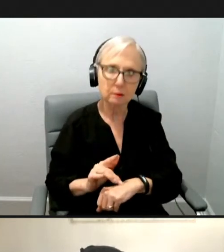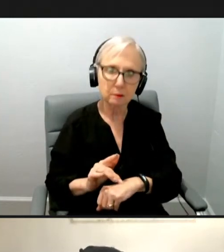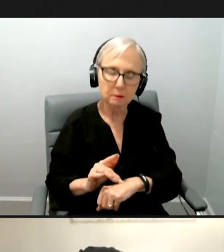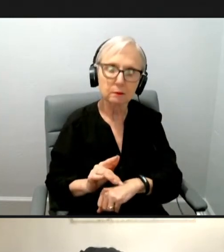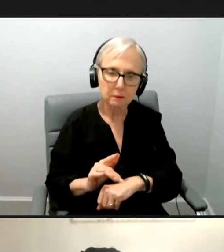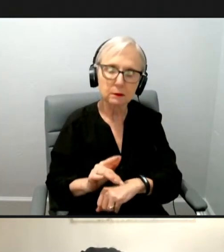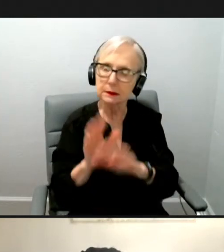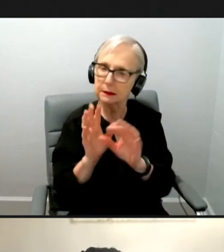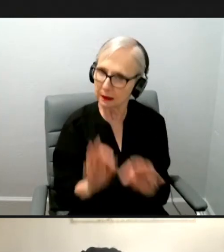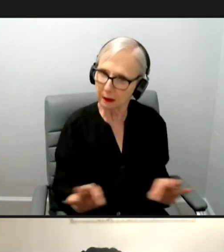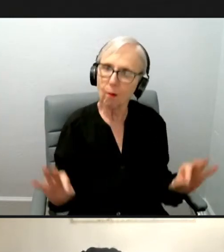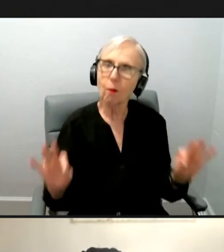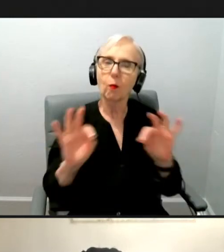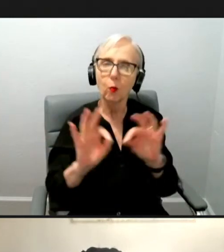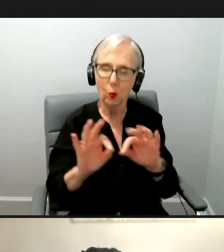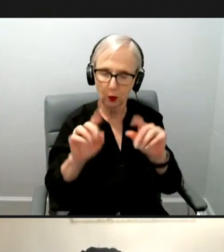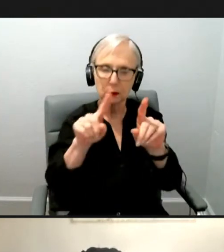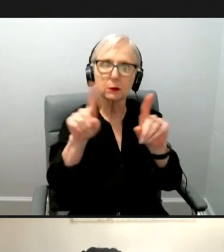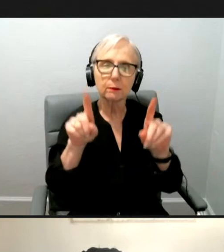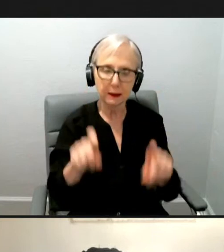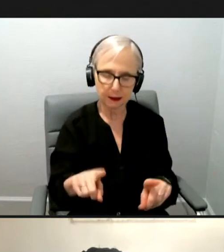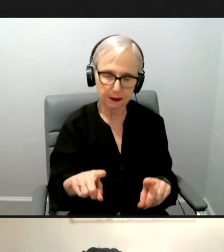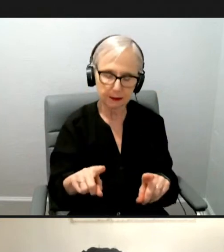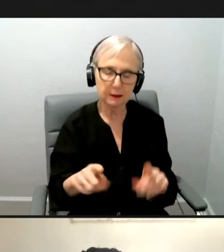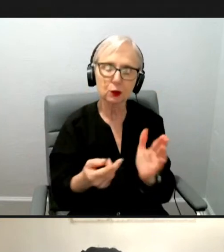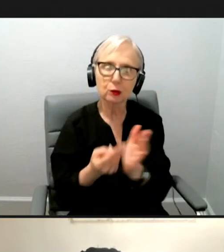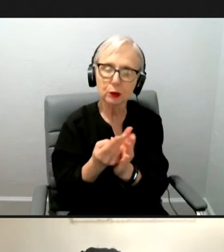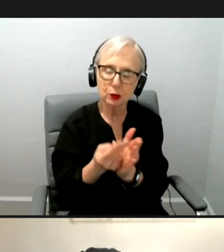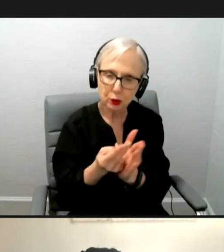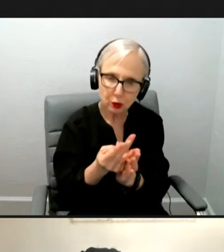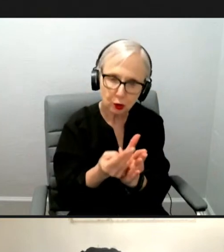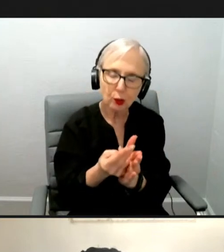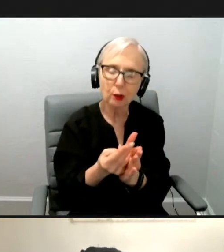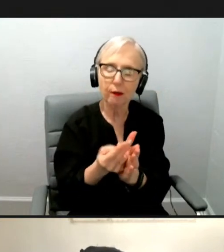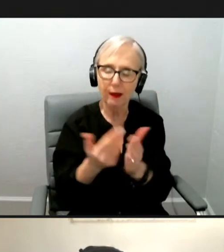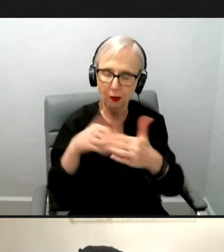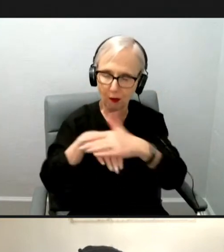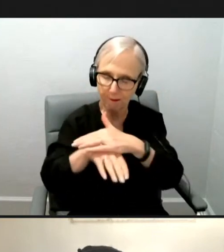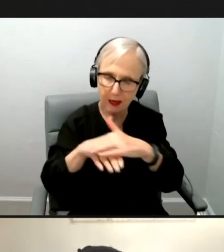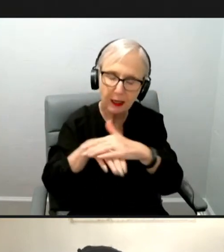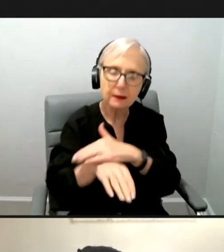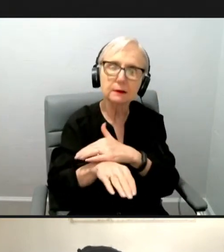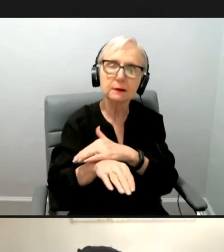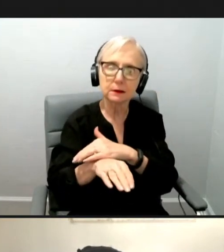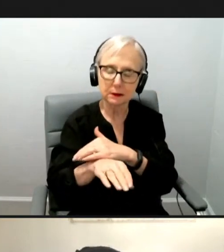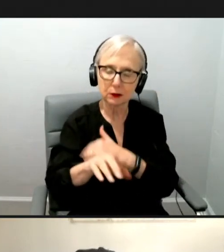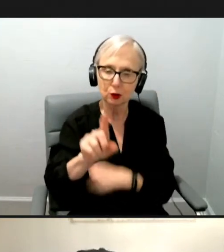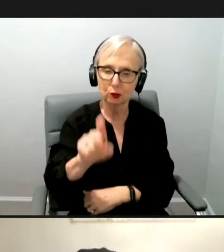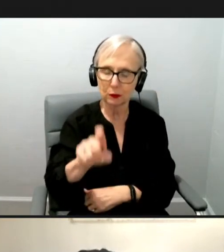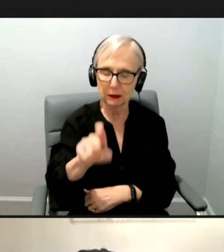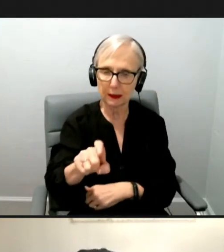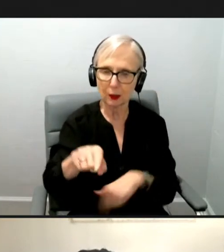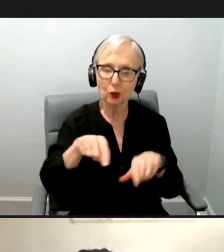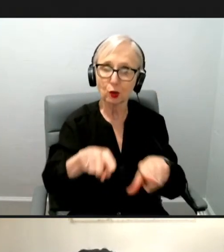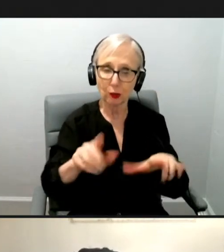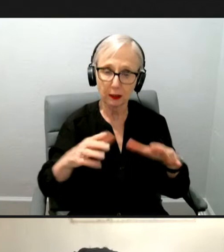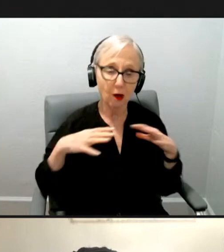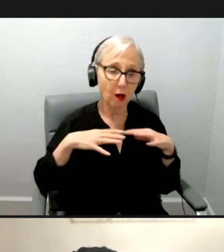testing sites over the holidays to ensure that Coloradans have the access that they need over the holidays.